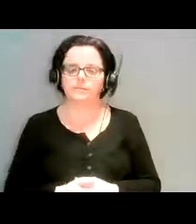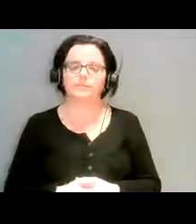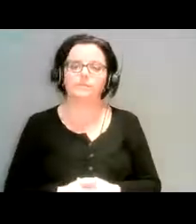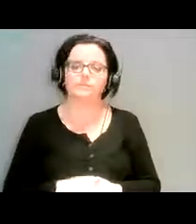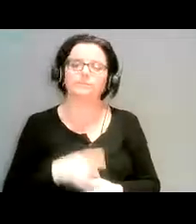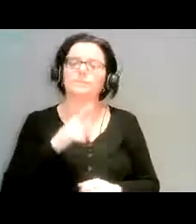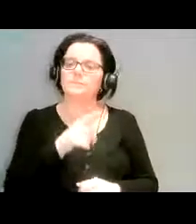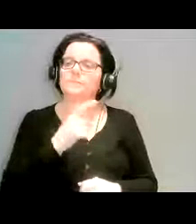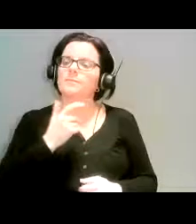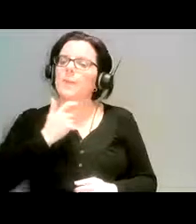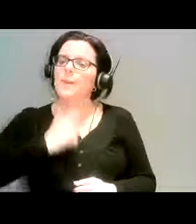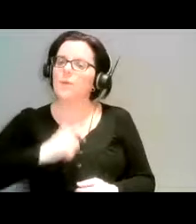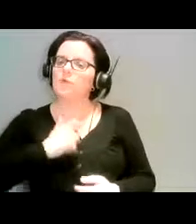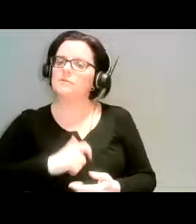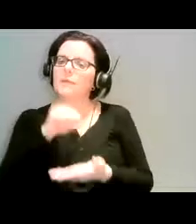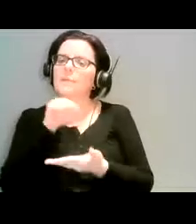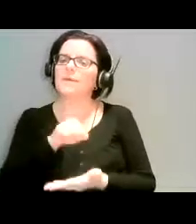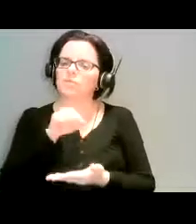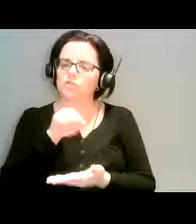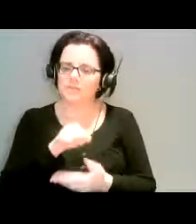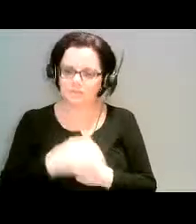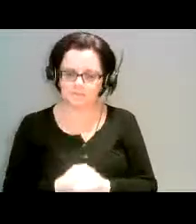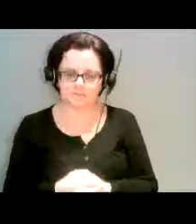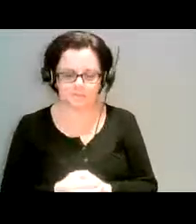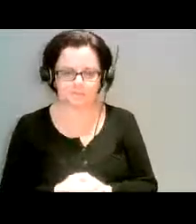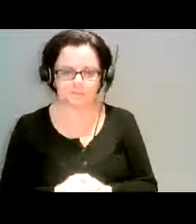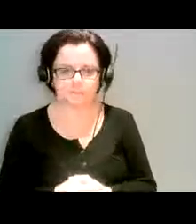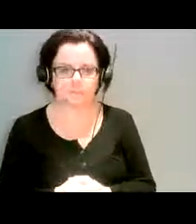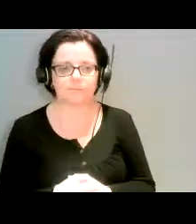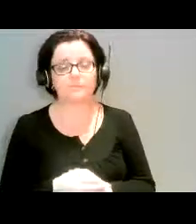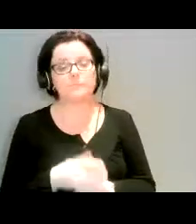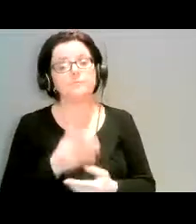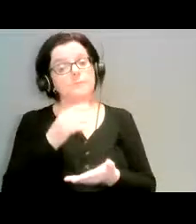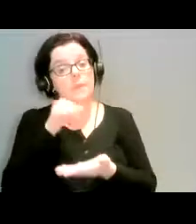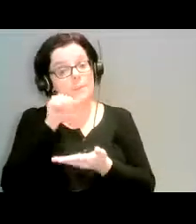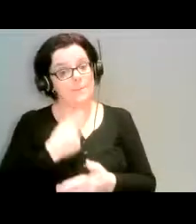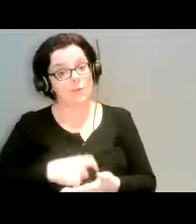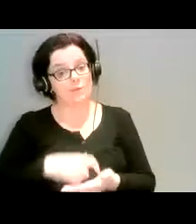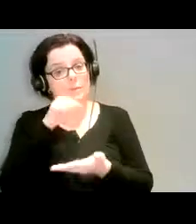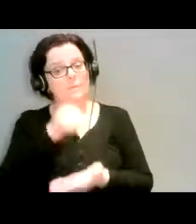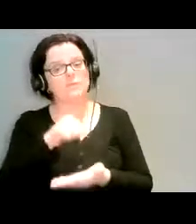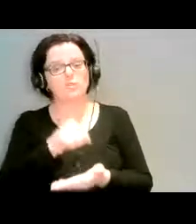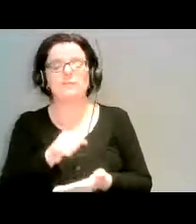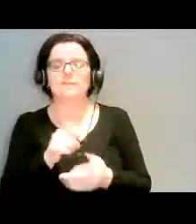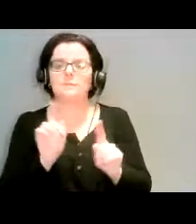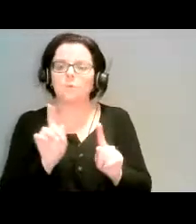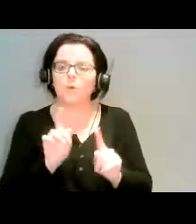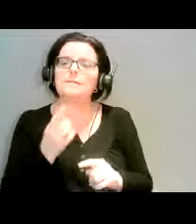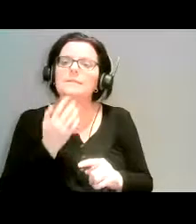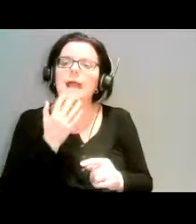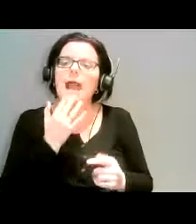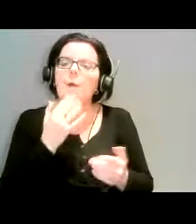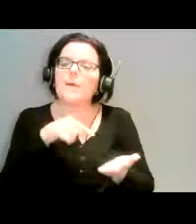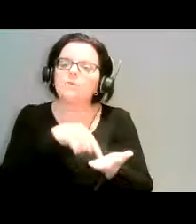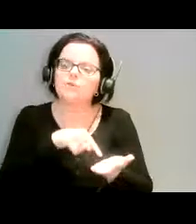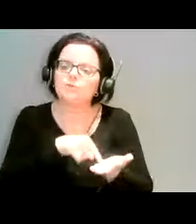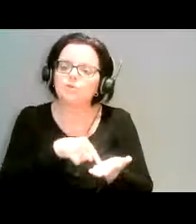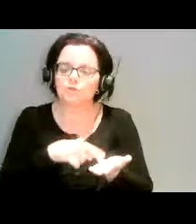So just a few words about personal budget. Personal budget is effectively how much your support will cost.